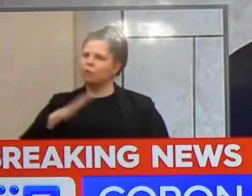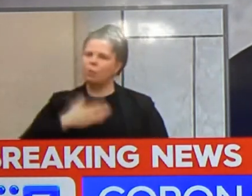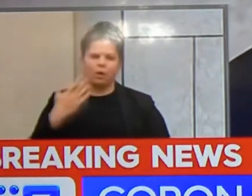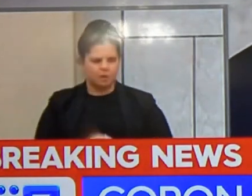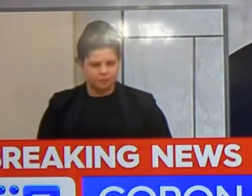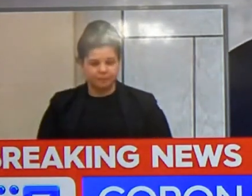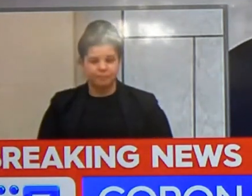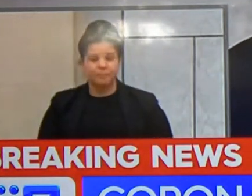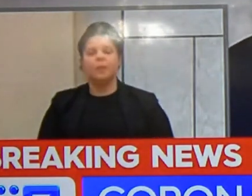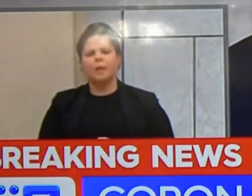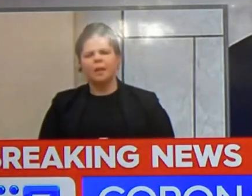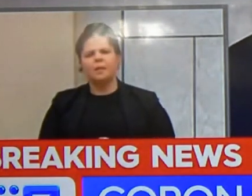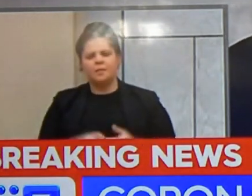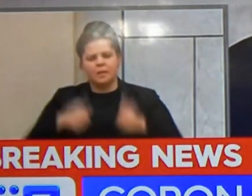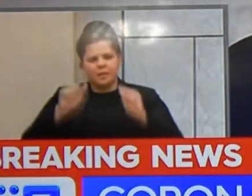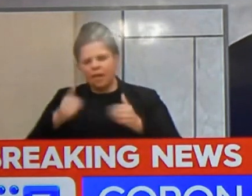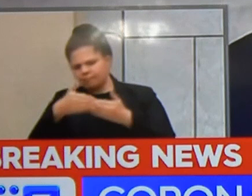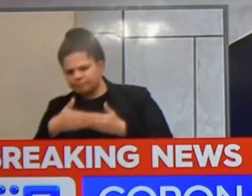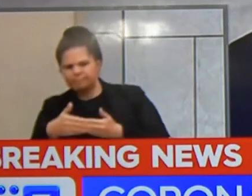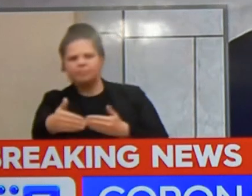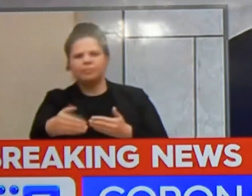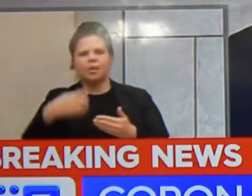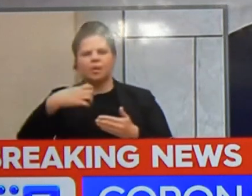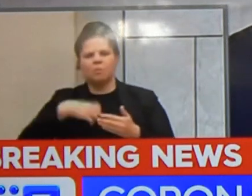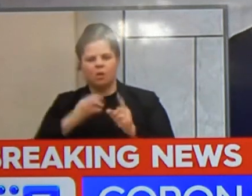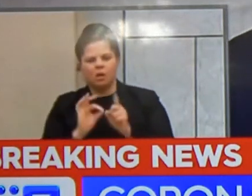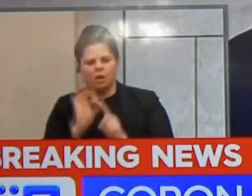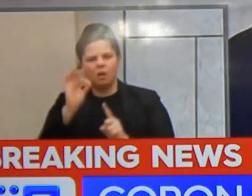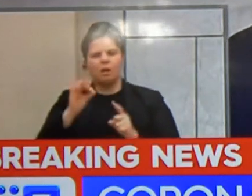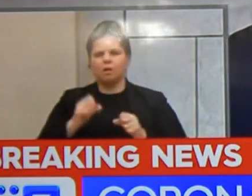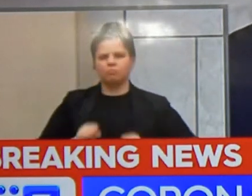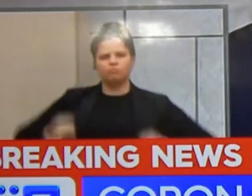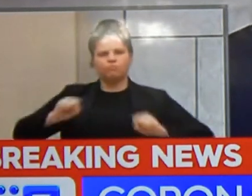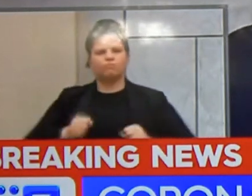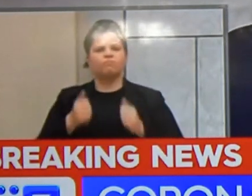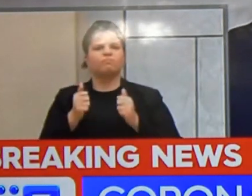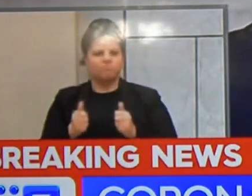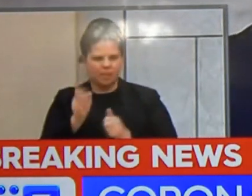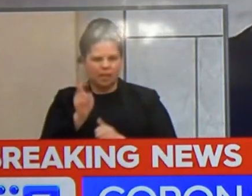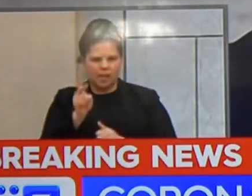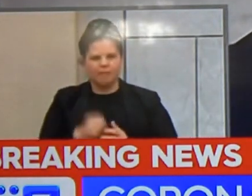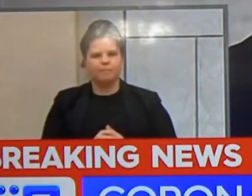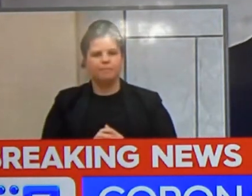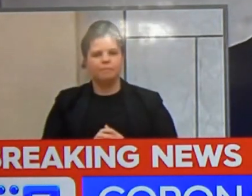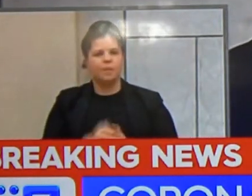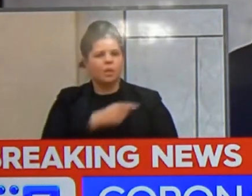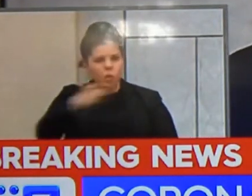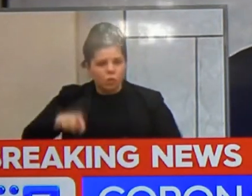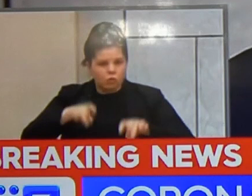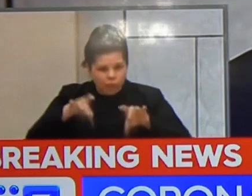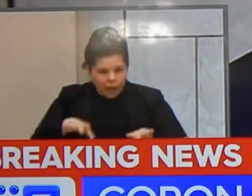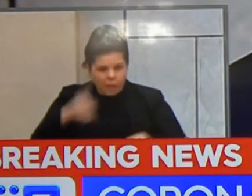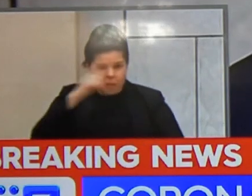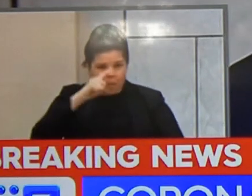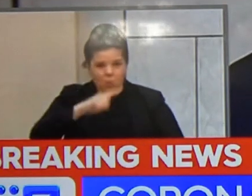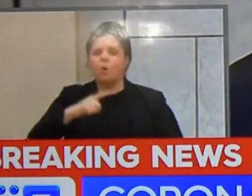to look at the recovery phase, which is beyond. And I want to assure Australians that the National Cabinet is very focused on those